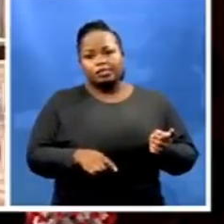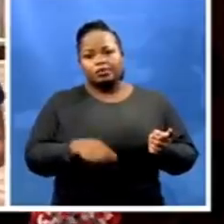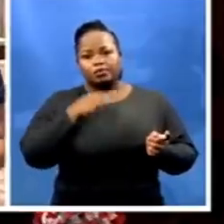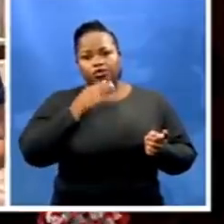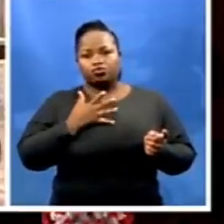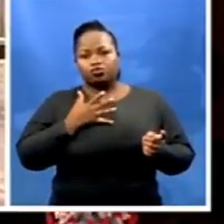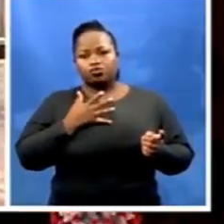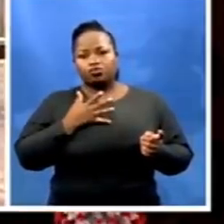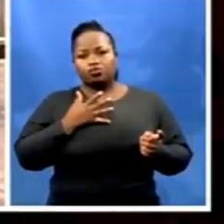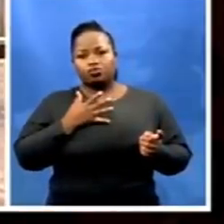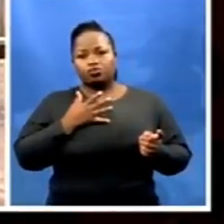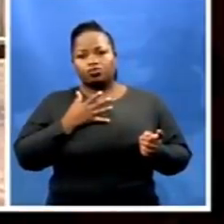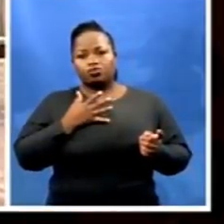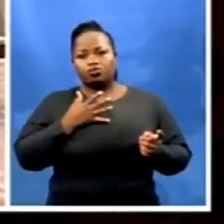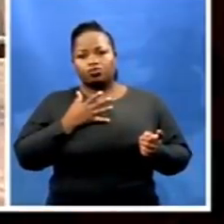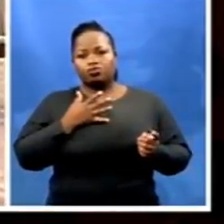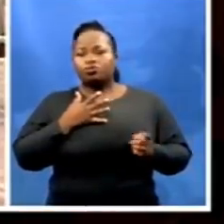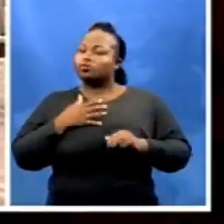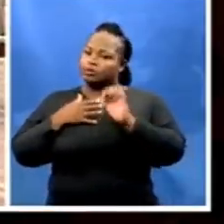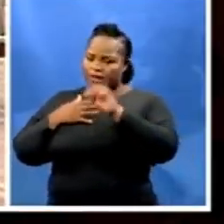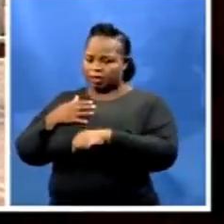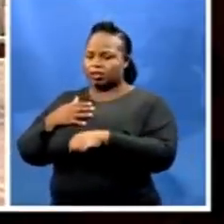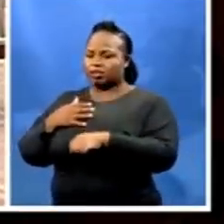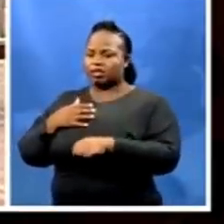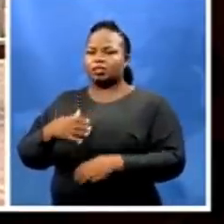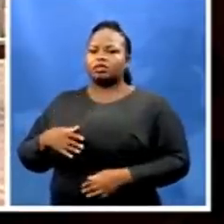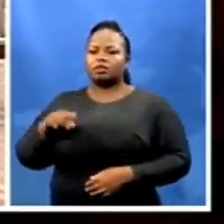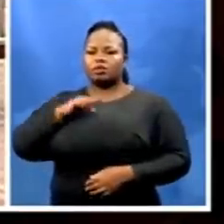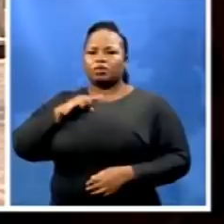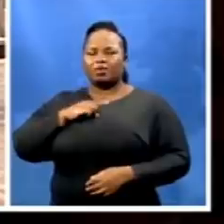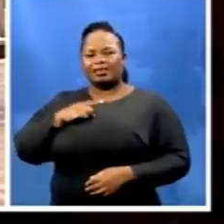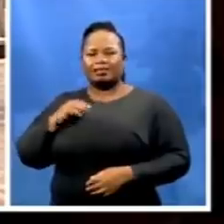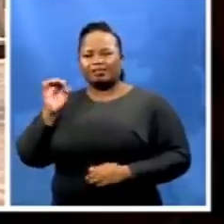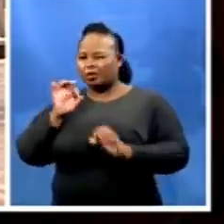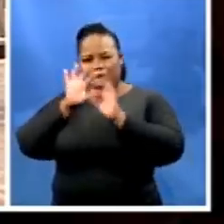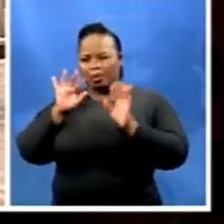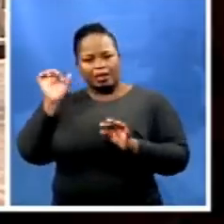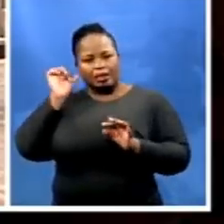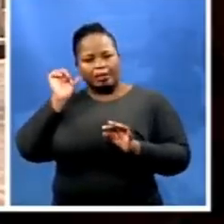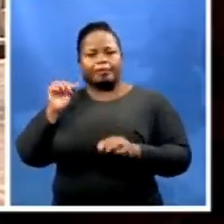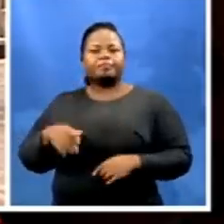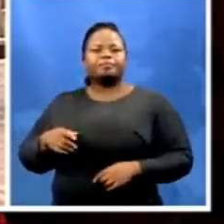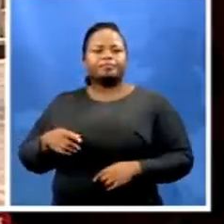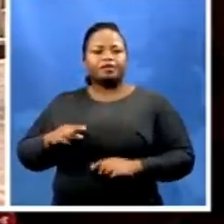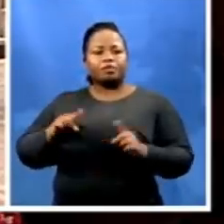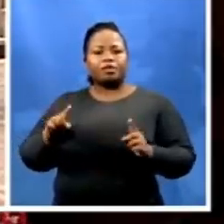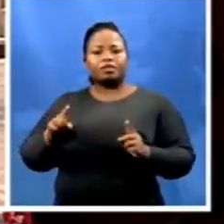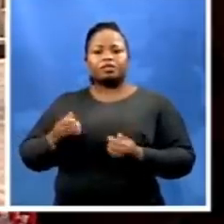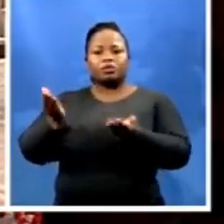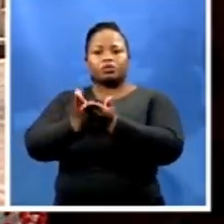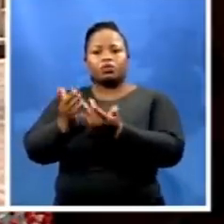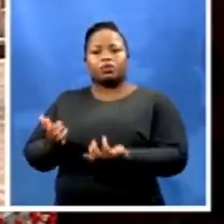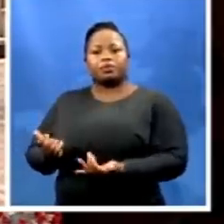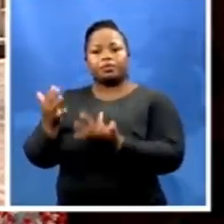Yes, Blaine, you sounded a bit muffled there, but the actual torching of the schools and the vandalizing actually